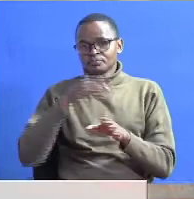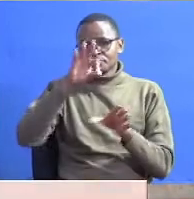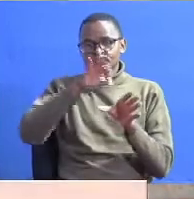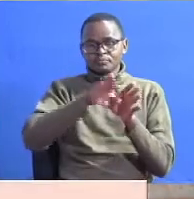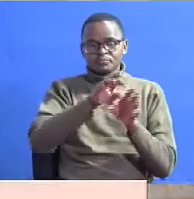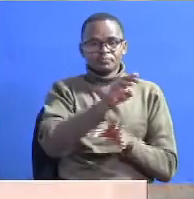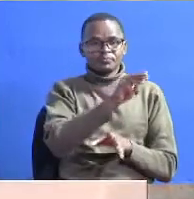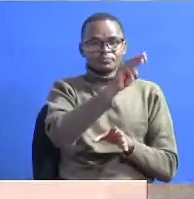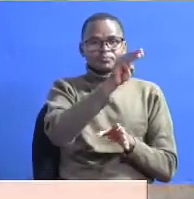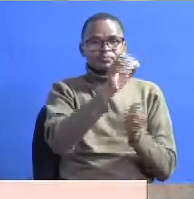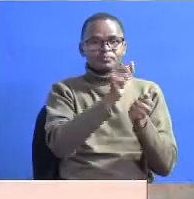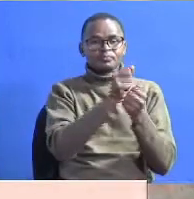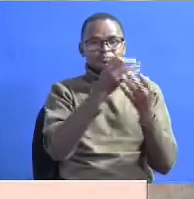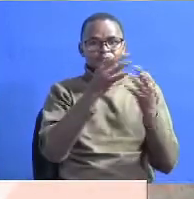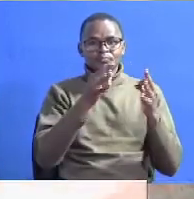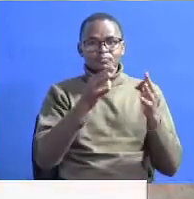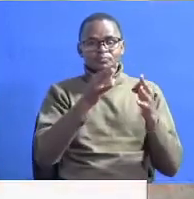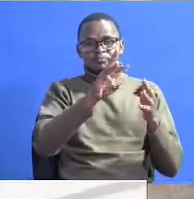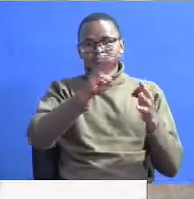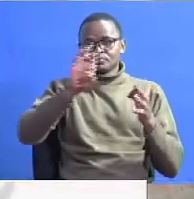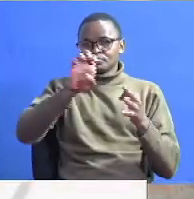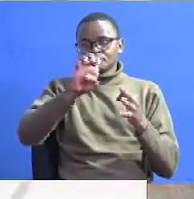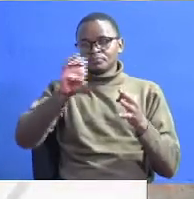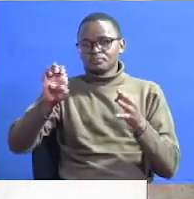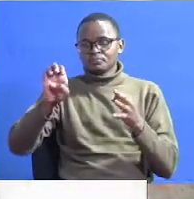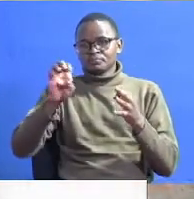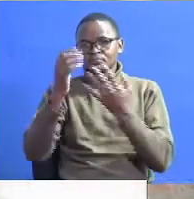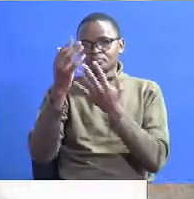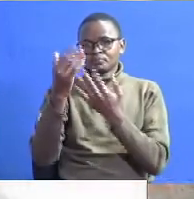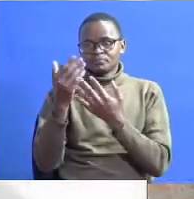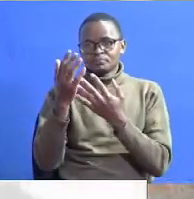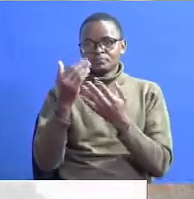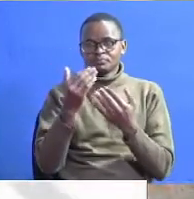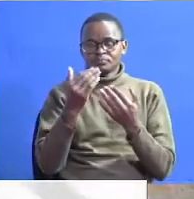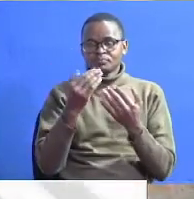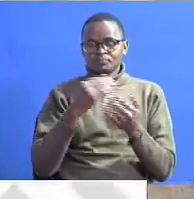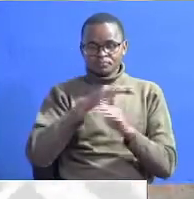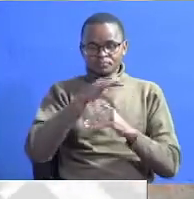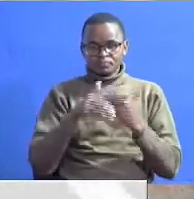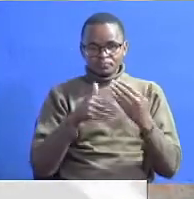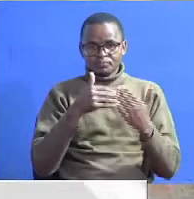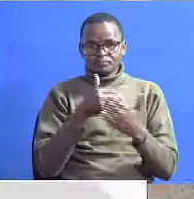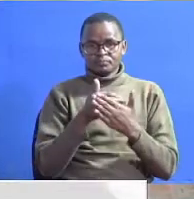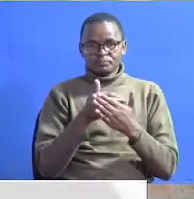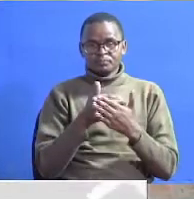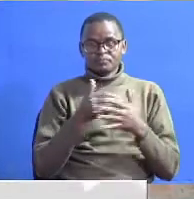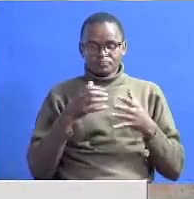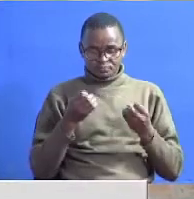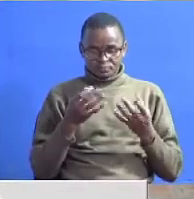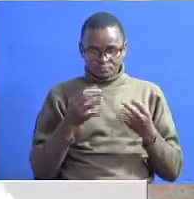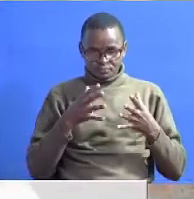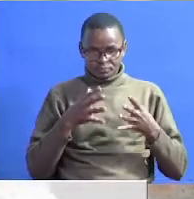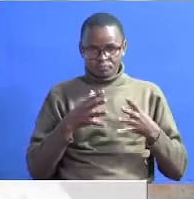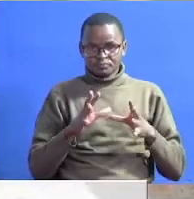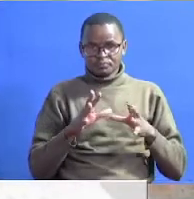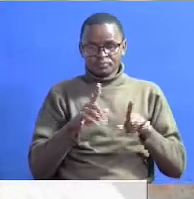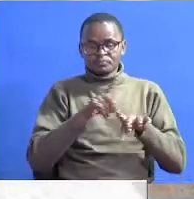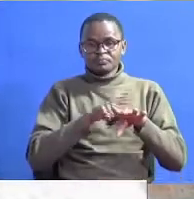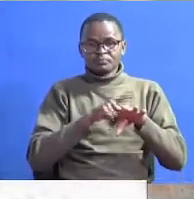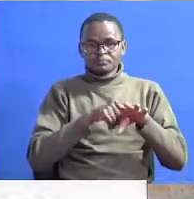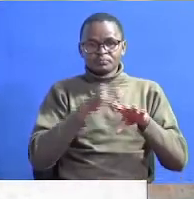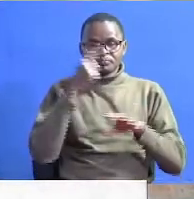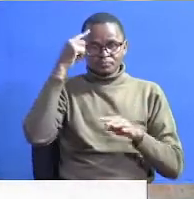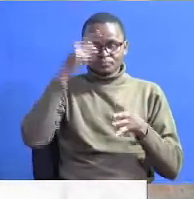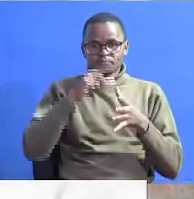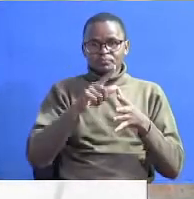him with a free will. And we have that hope that he will really stand to whatever he promised.